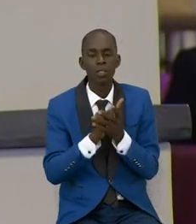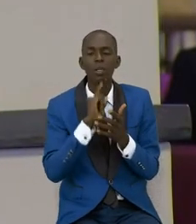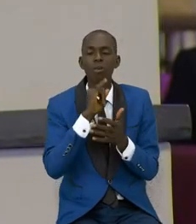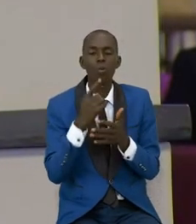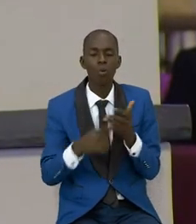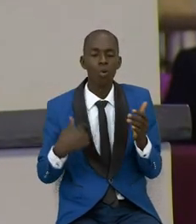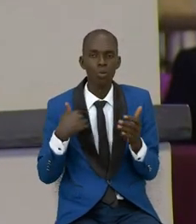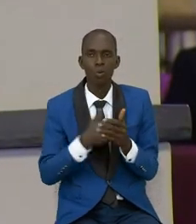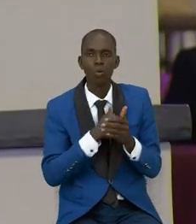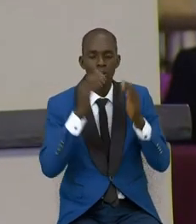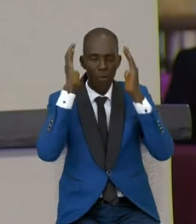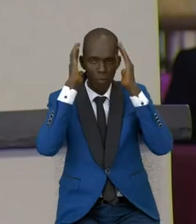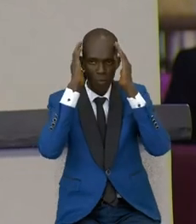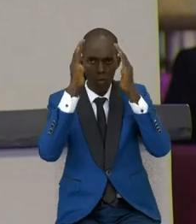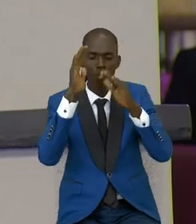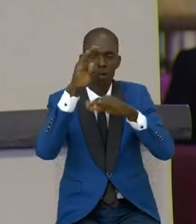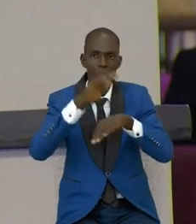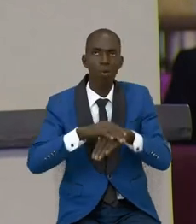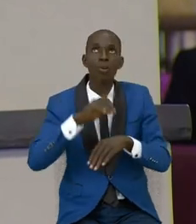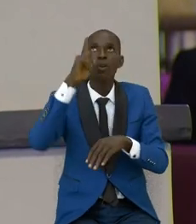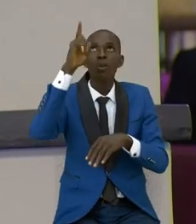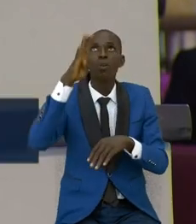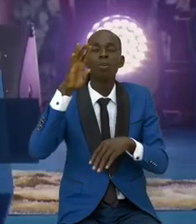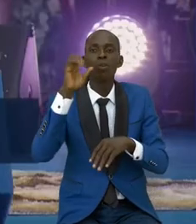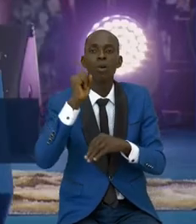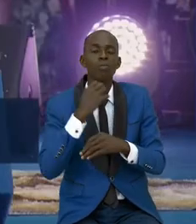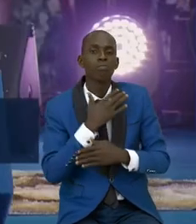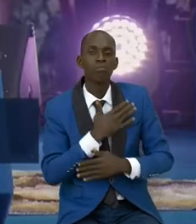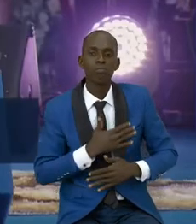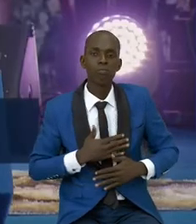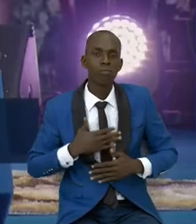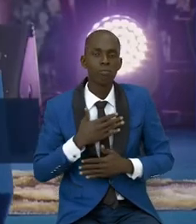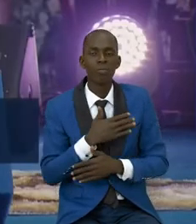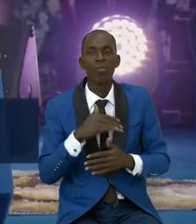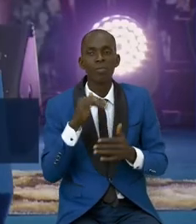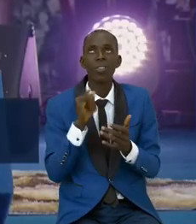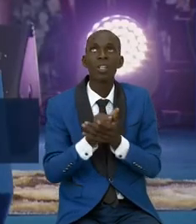God's pleasure. That was his pleasure. That will be